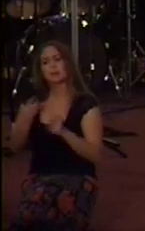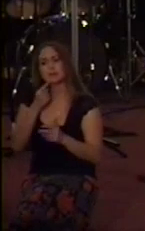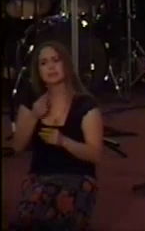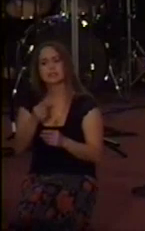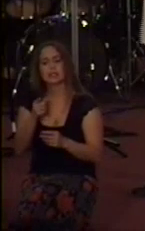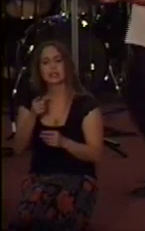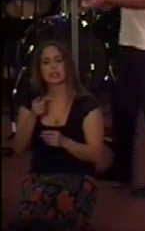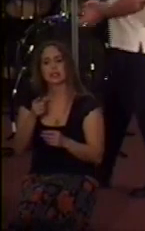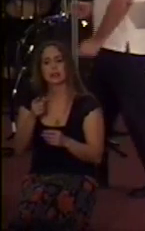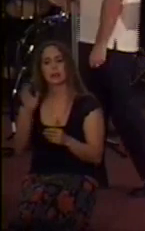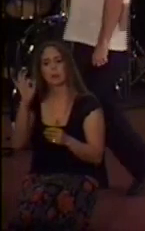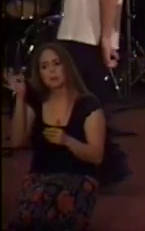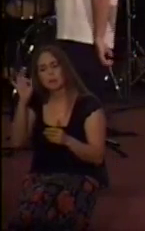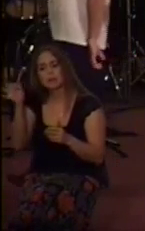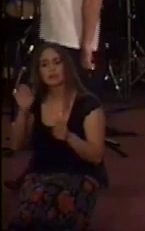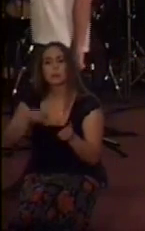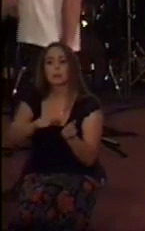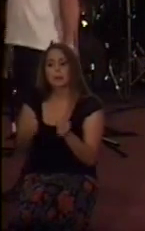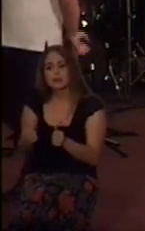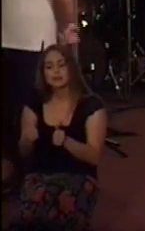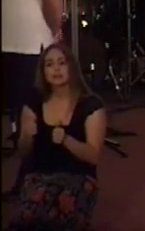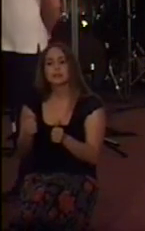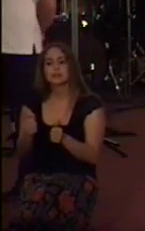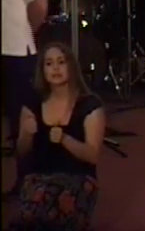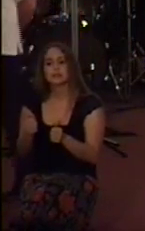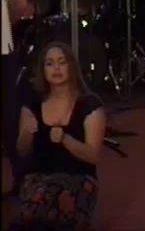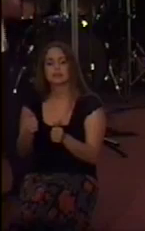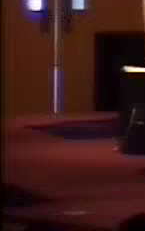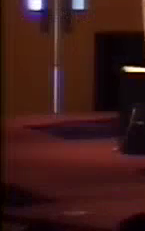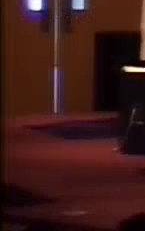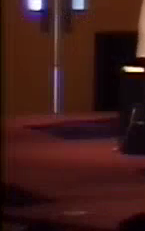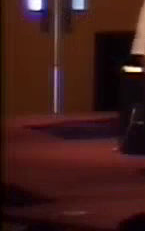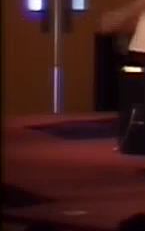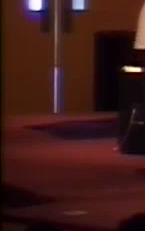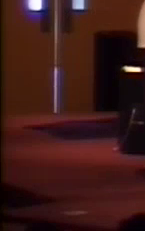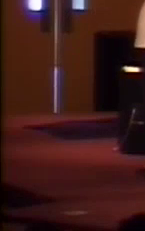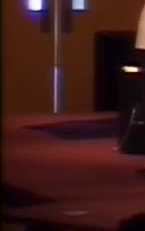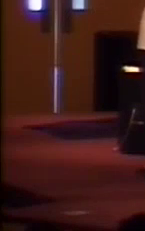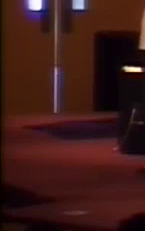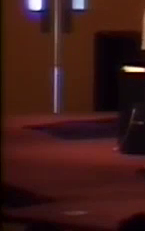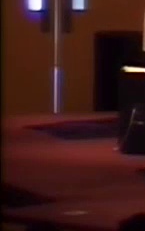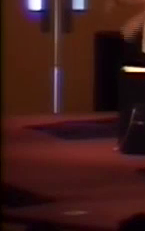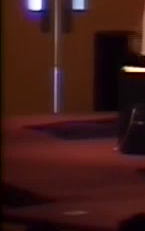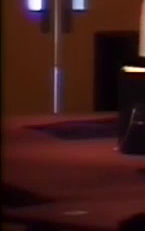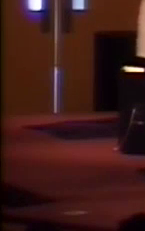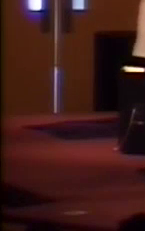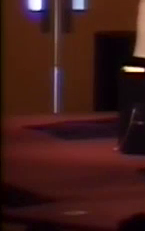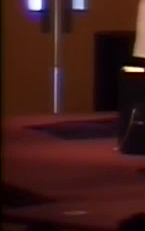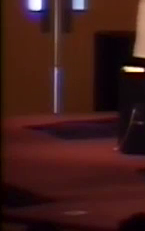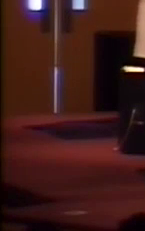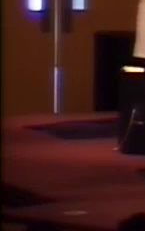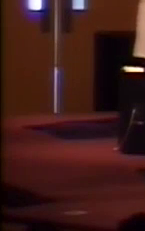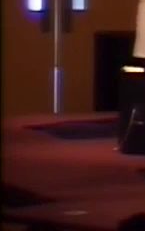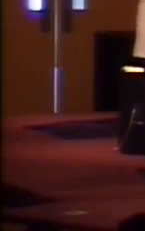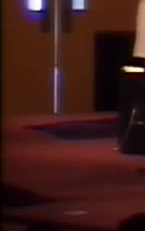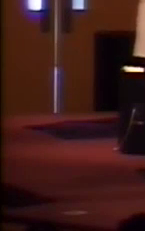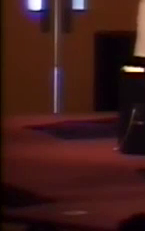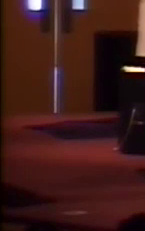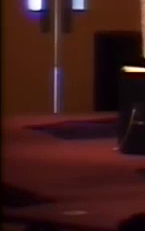that baptism is essential for your salvation, you're preaching salvation by works. And I say, guilty as charged.